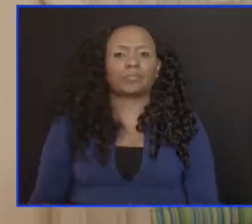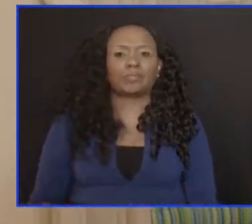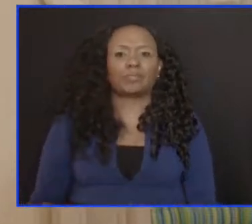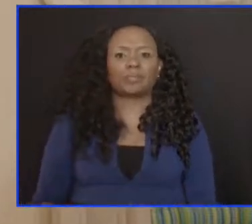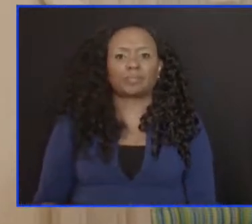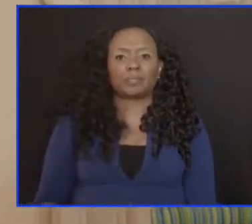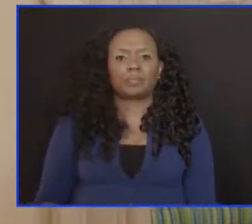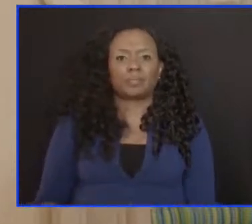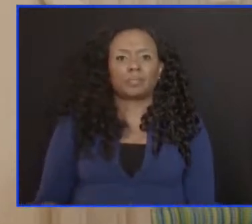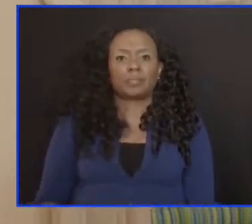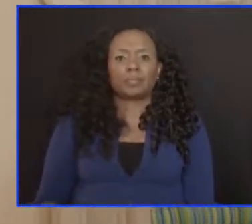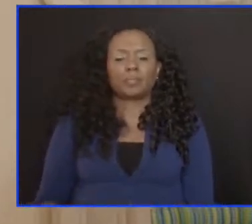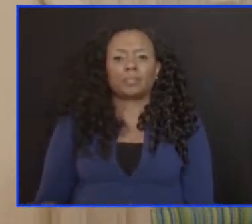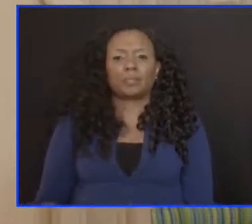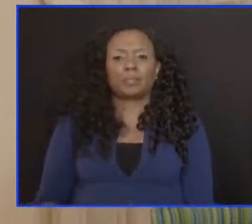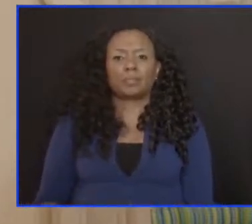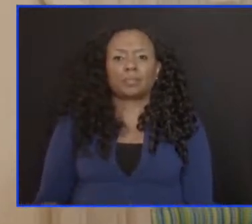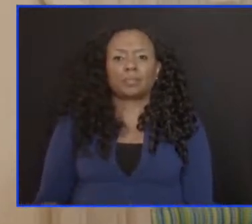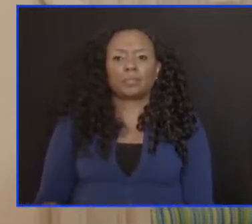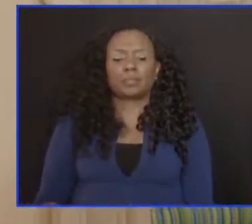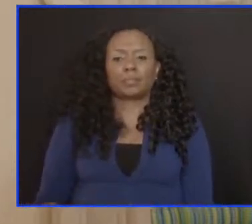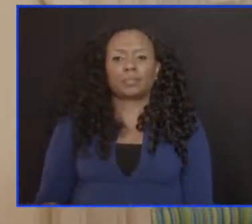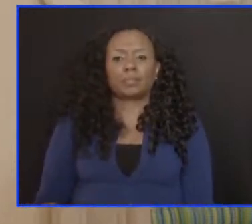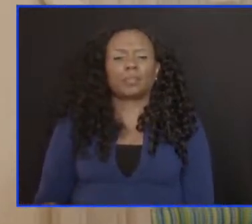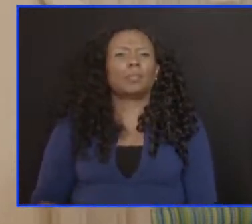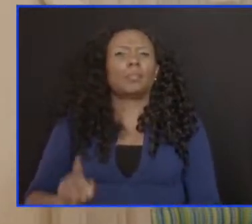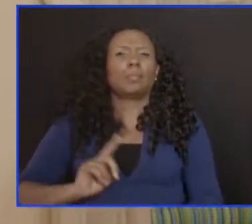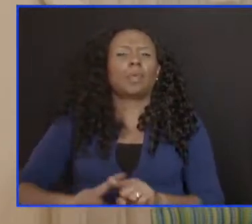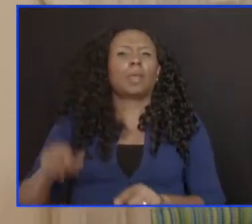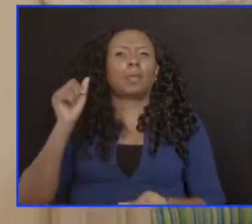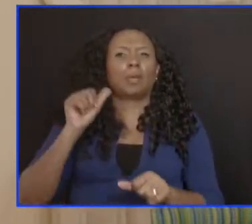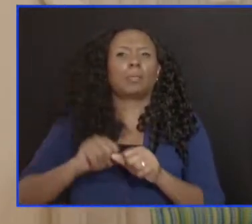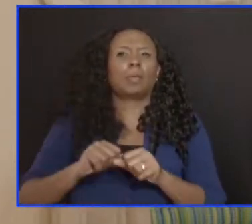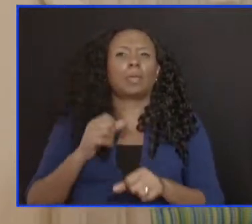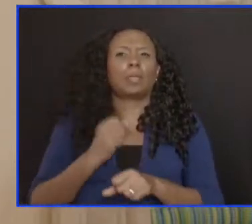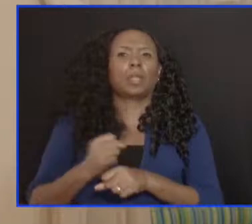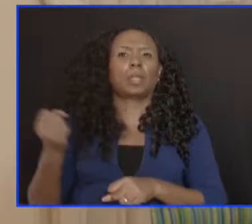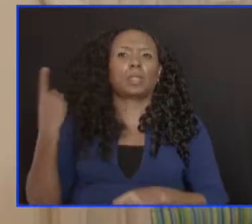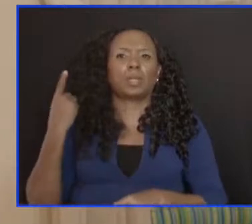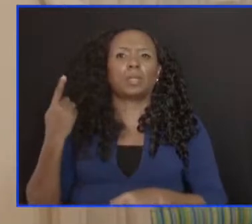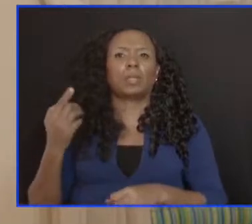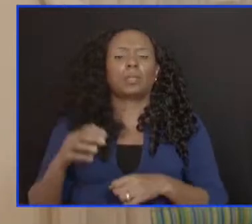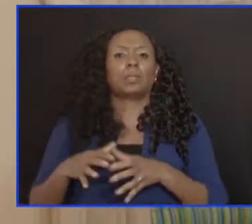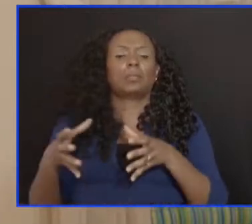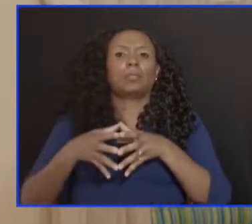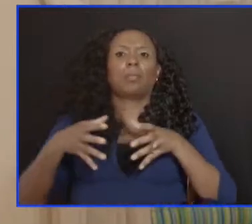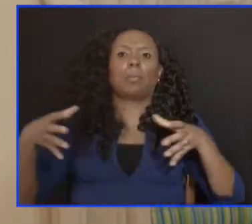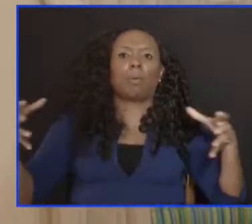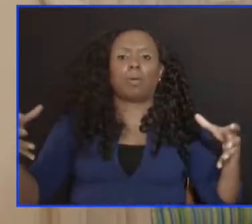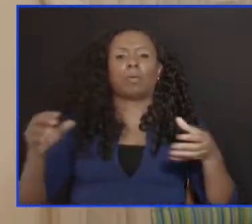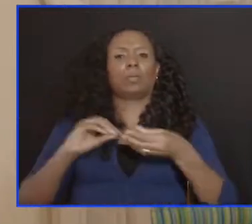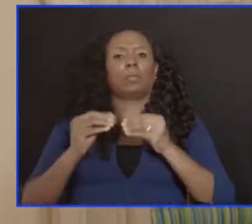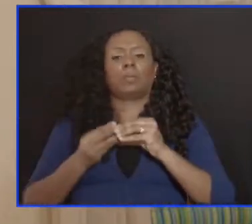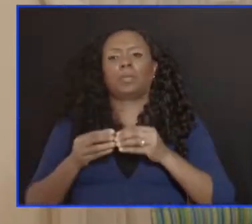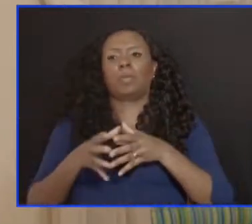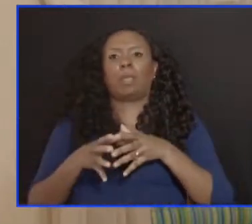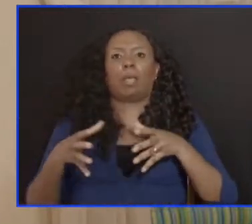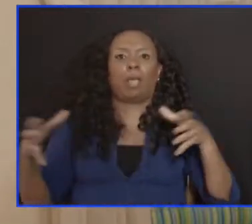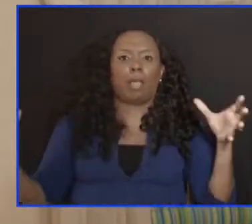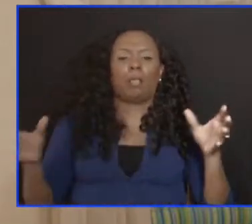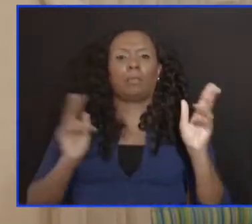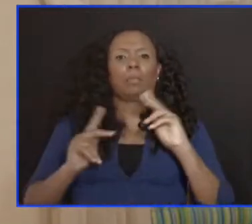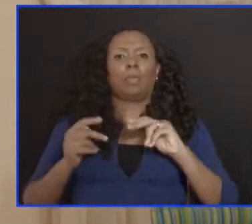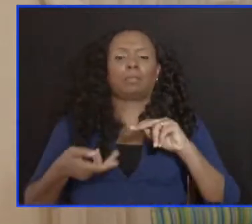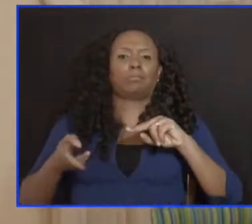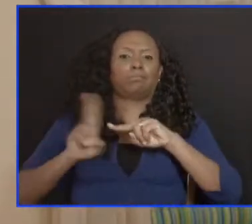However, in the middle of last year, if I remember correctly, we realized, look, the numbers are just too much for our system to manage.